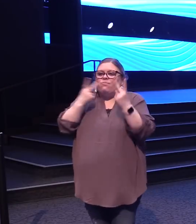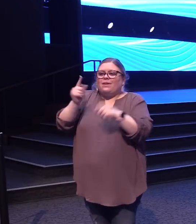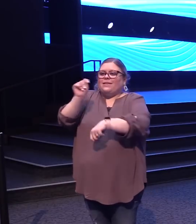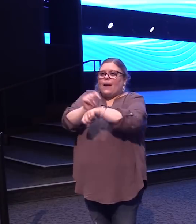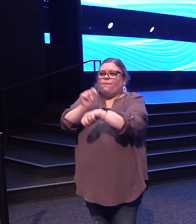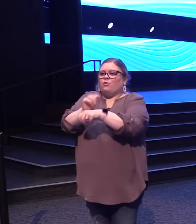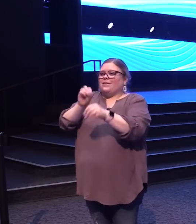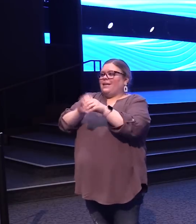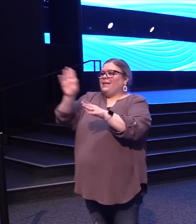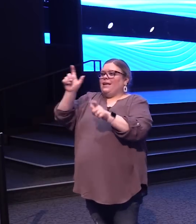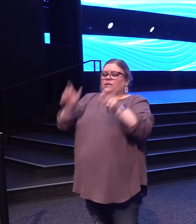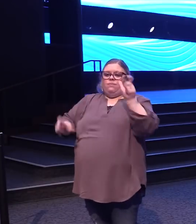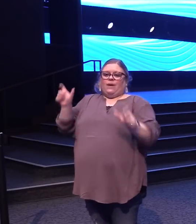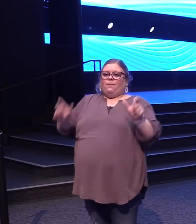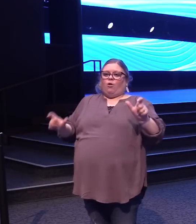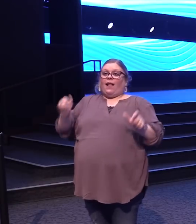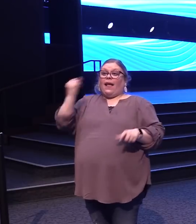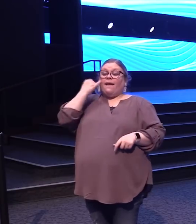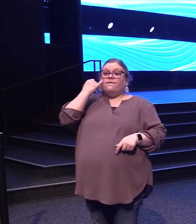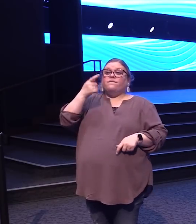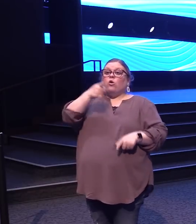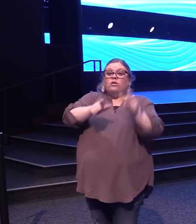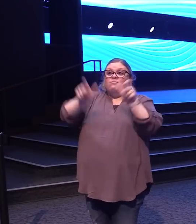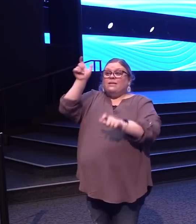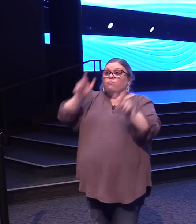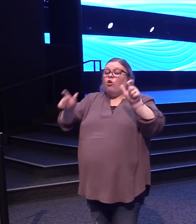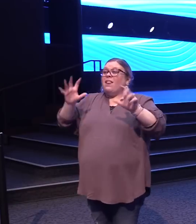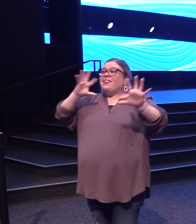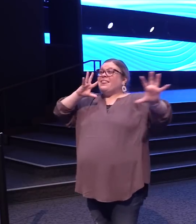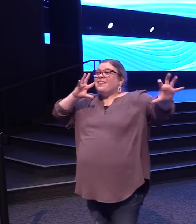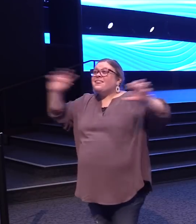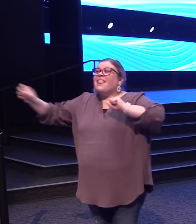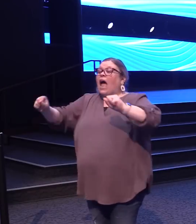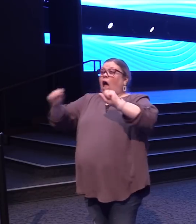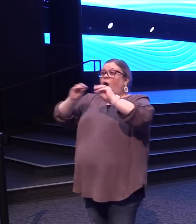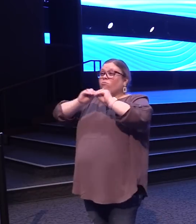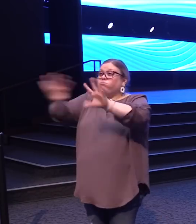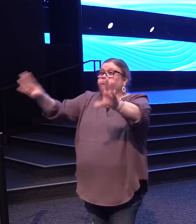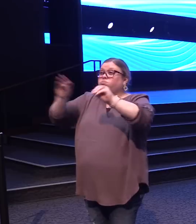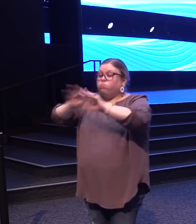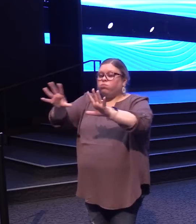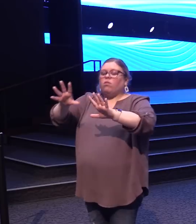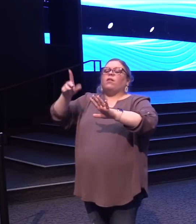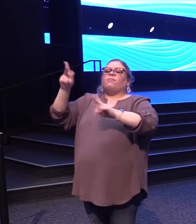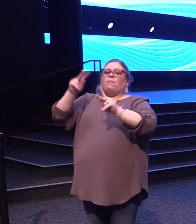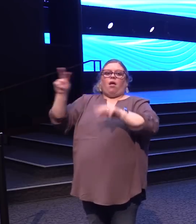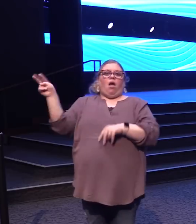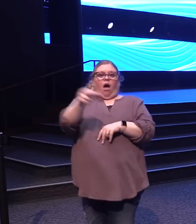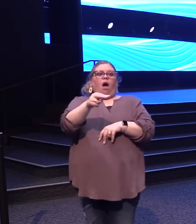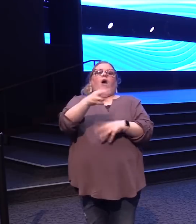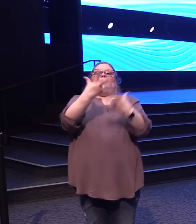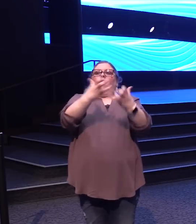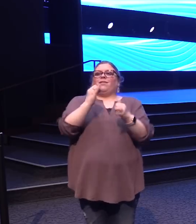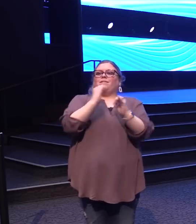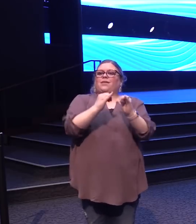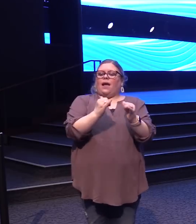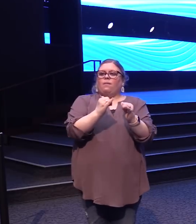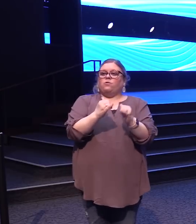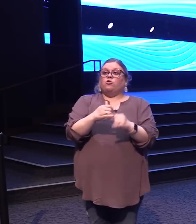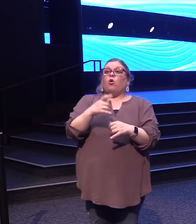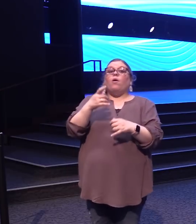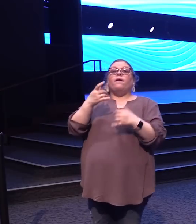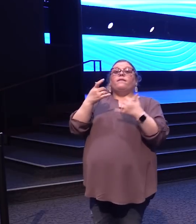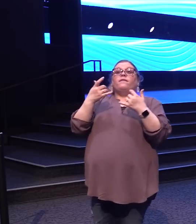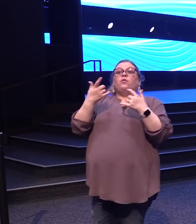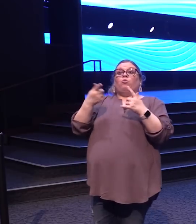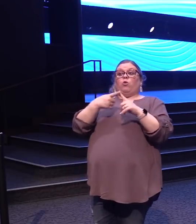temples, loud and clear voices for the gospel. Amen? So let's make sure that we go back to our community from